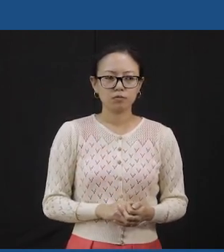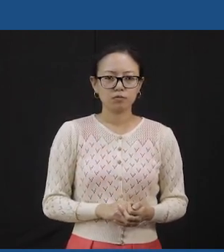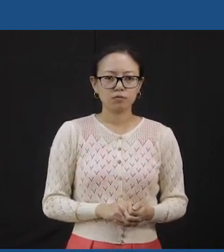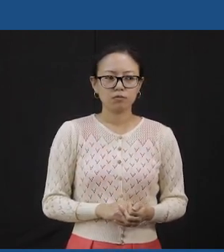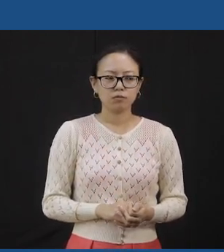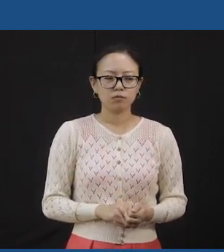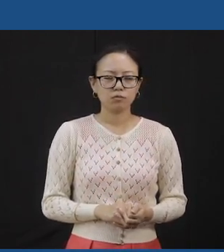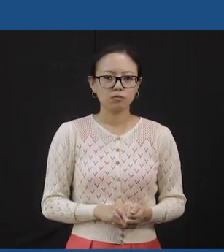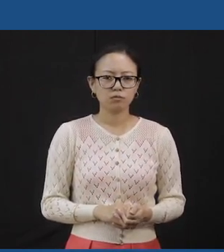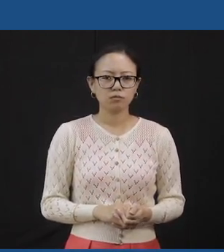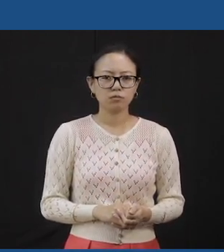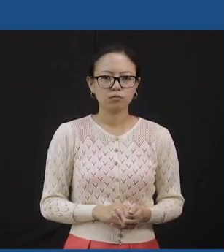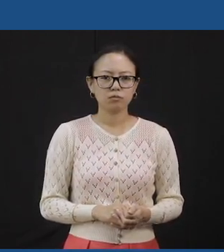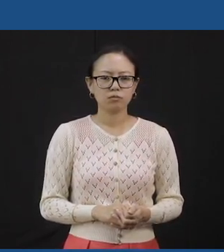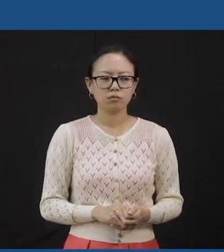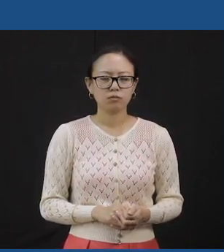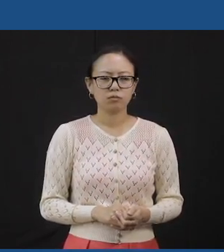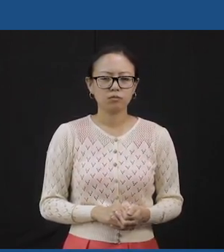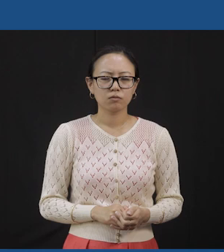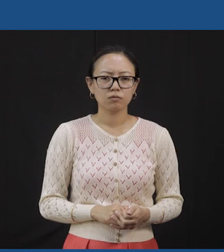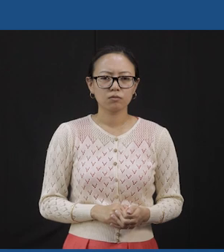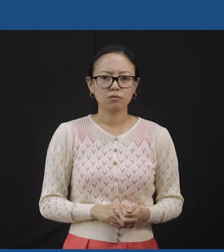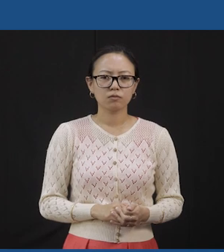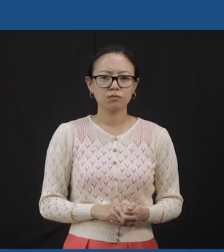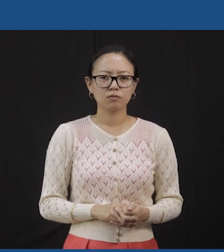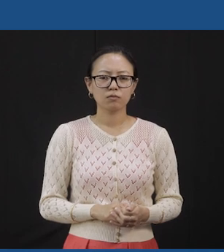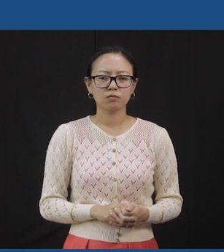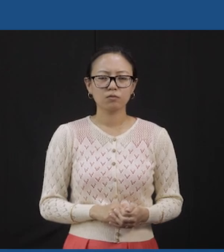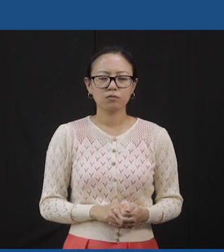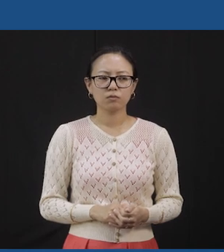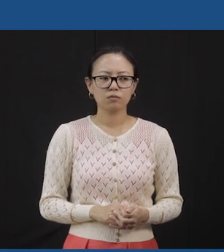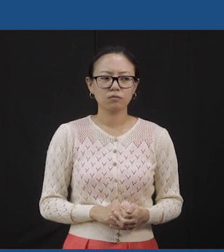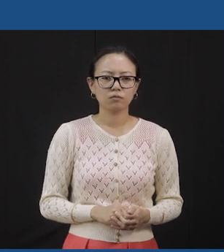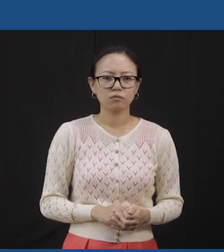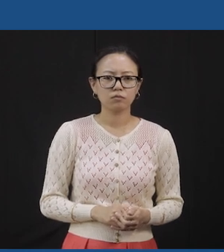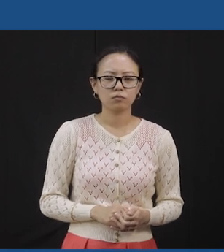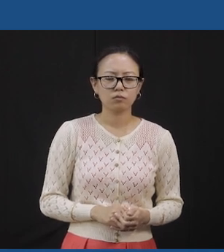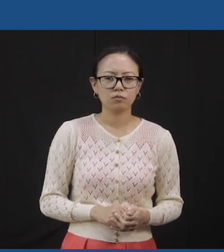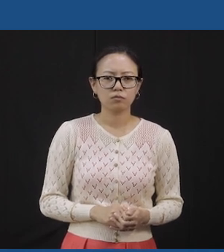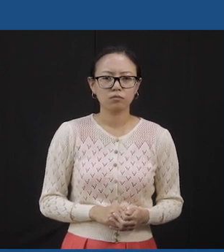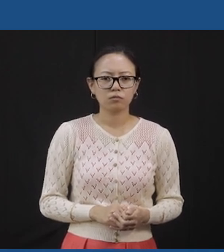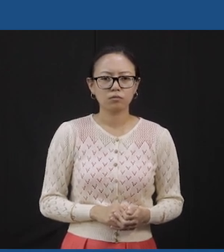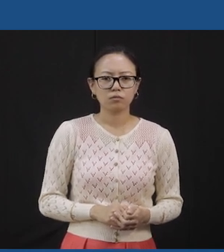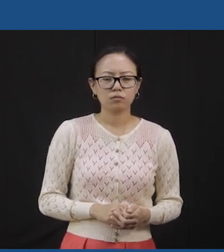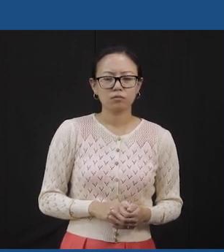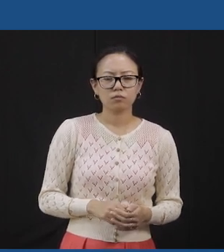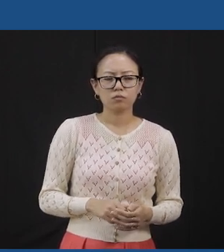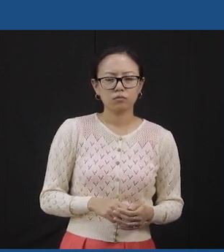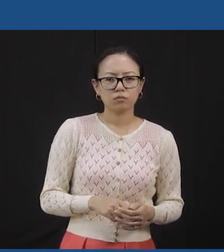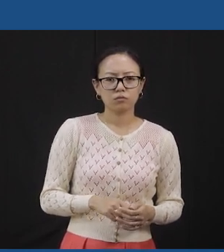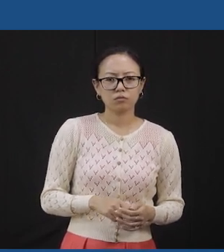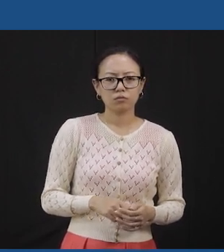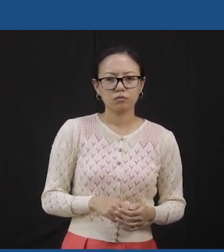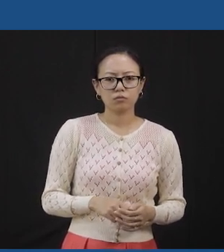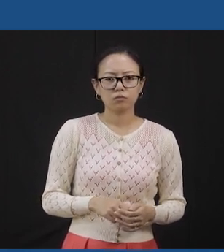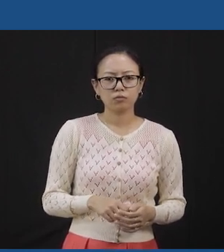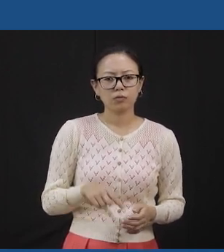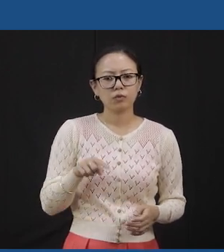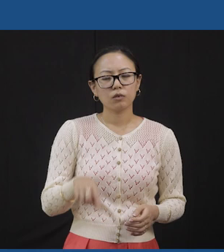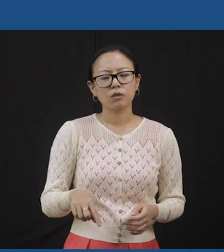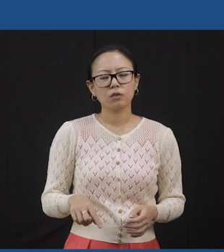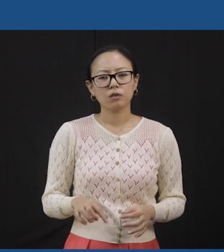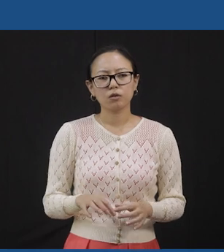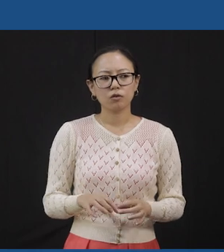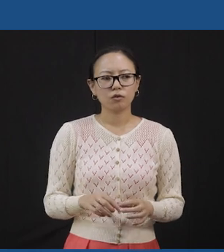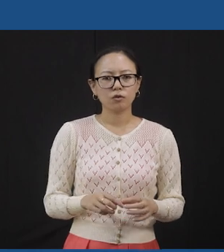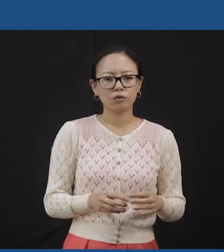So in order to calculate this, to make it more easier, we will arrange in a plus value. We will arrange in a column using